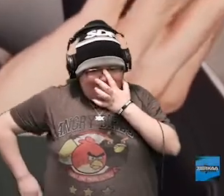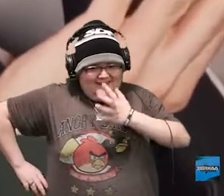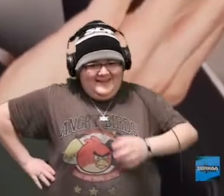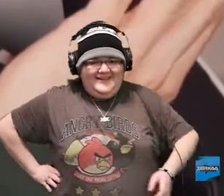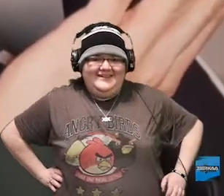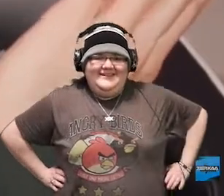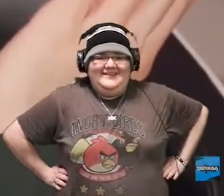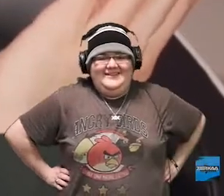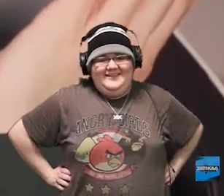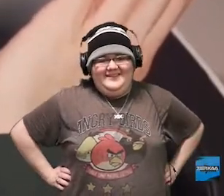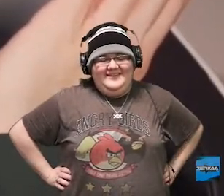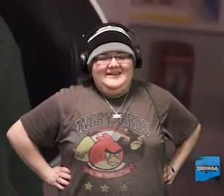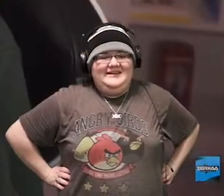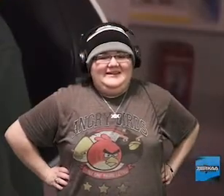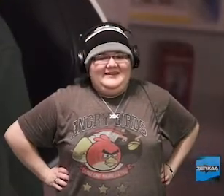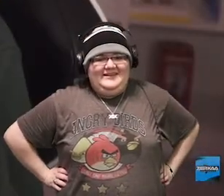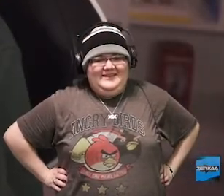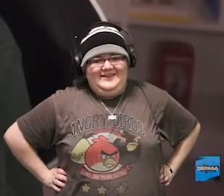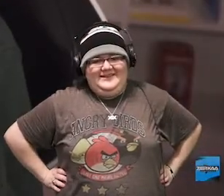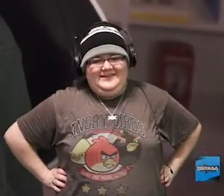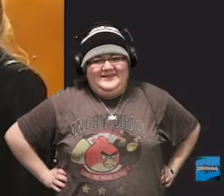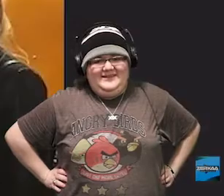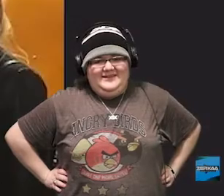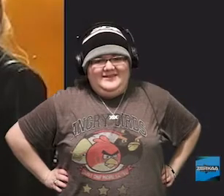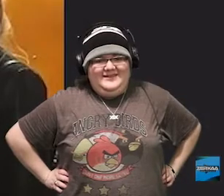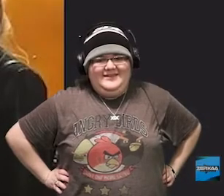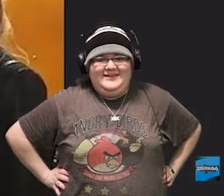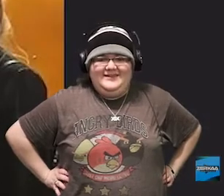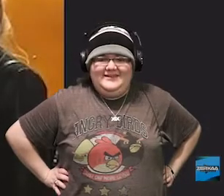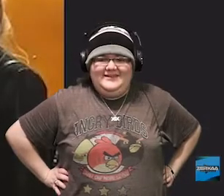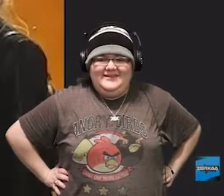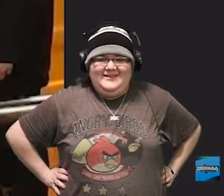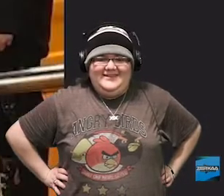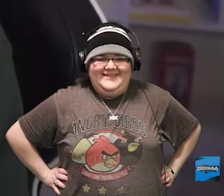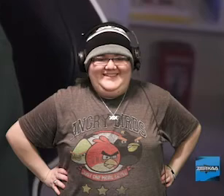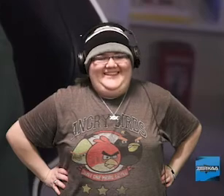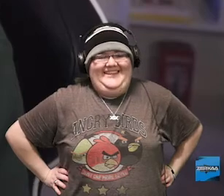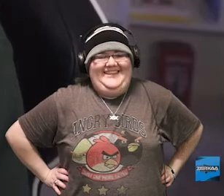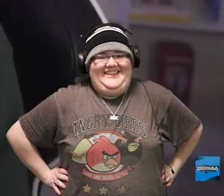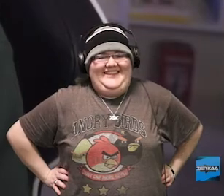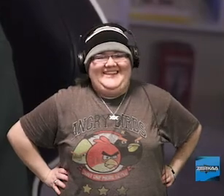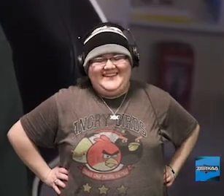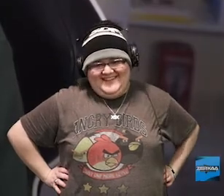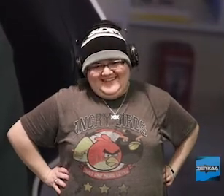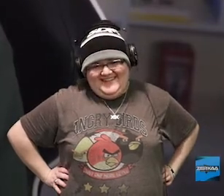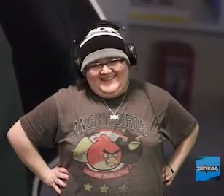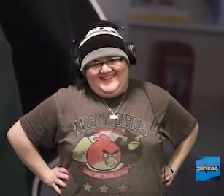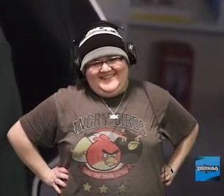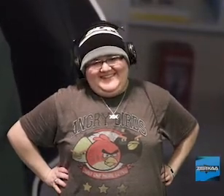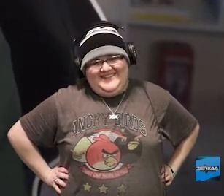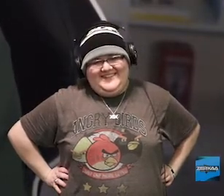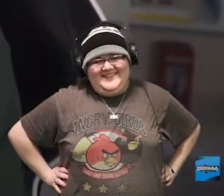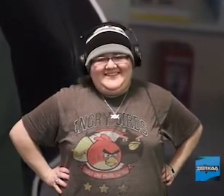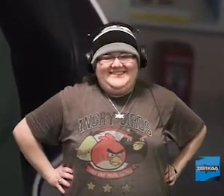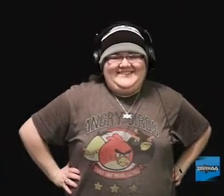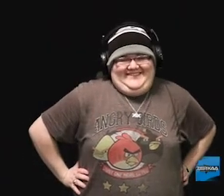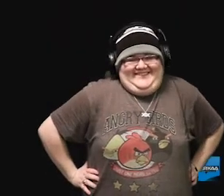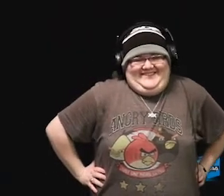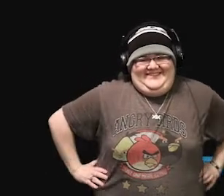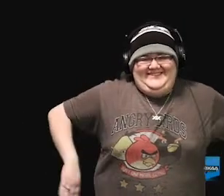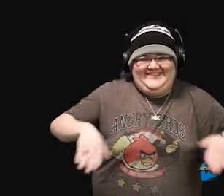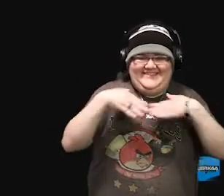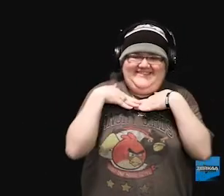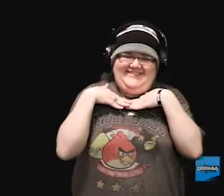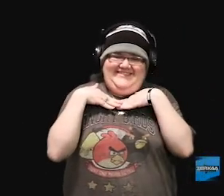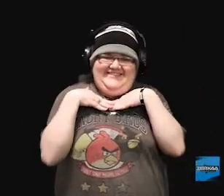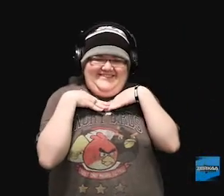It's impossible. I don't understand what you mean. How can that cook a chicken? Get Josh to see this so he can keep it going. 4 years apart. This is me and Frey at Winter Wonderland. We need to